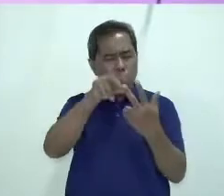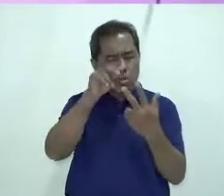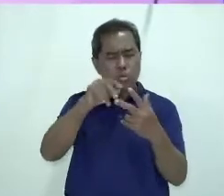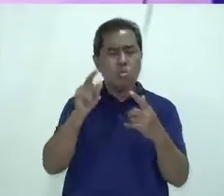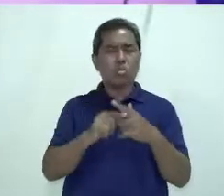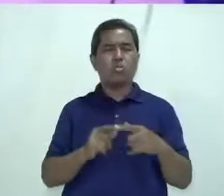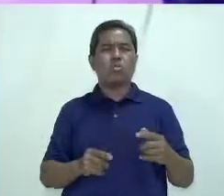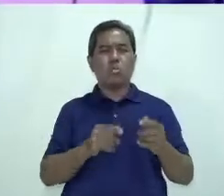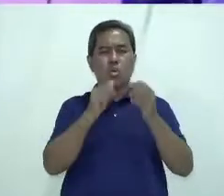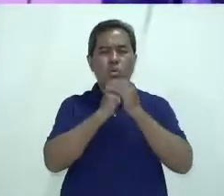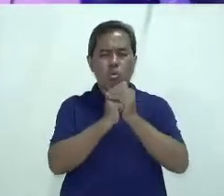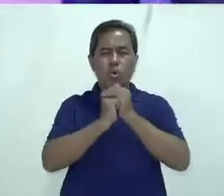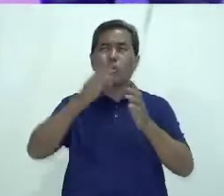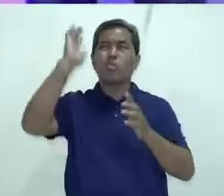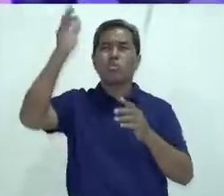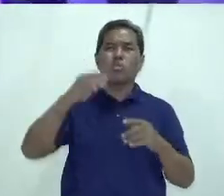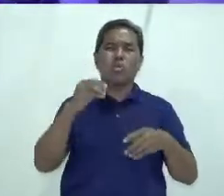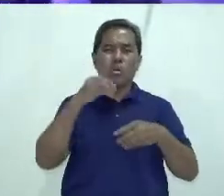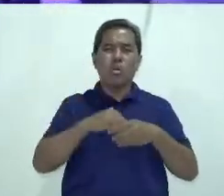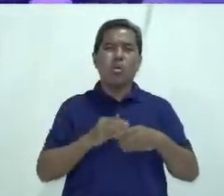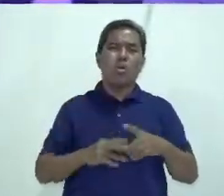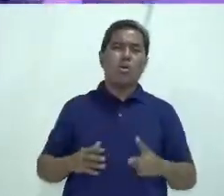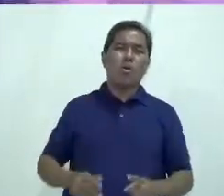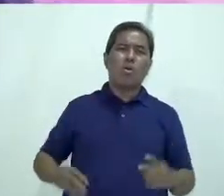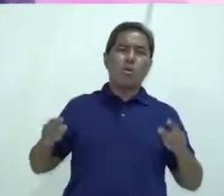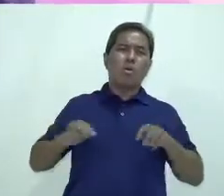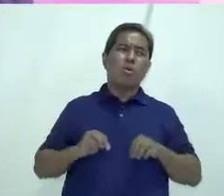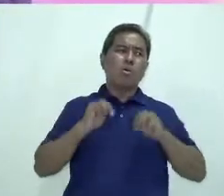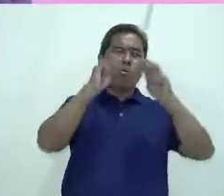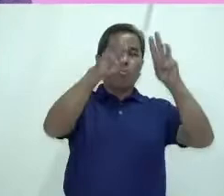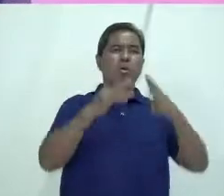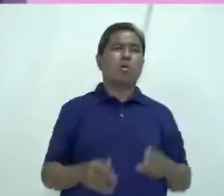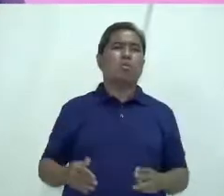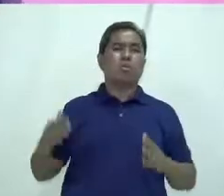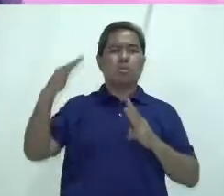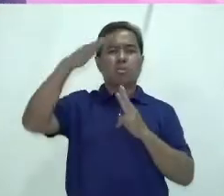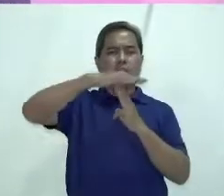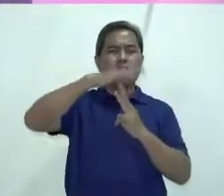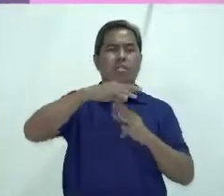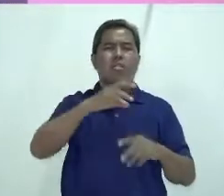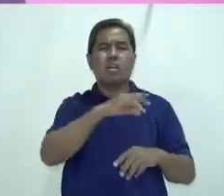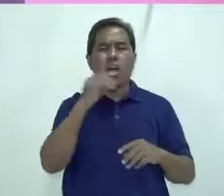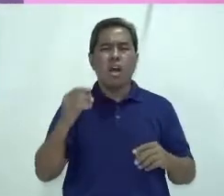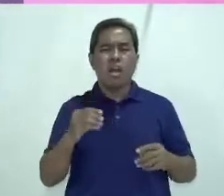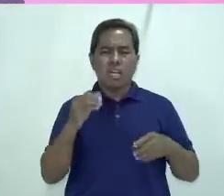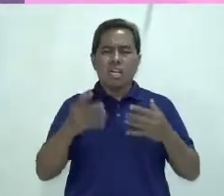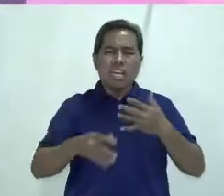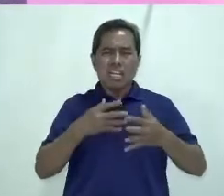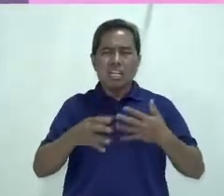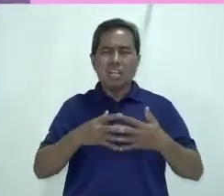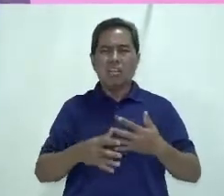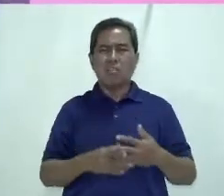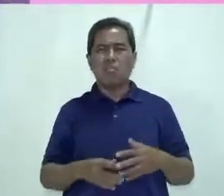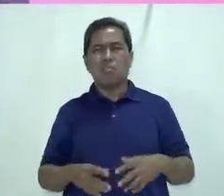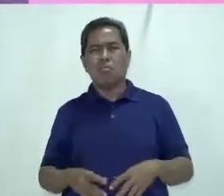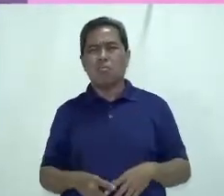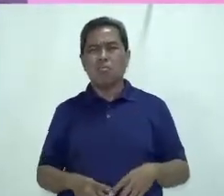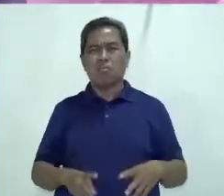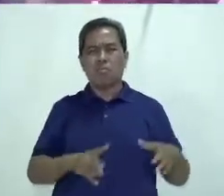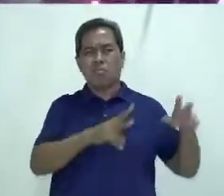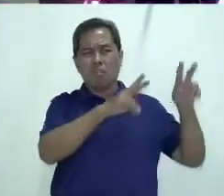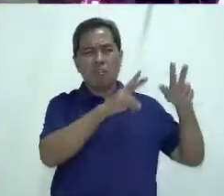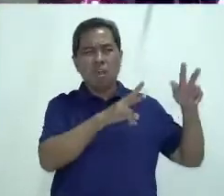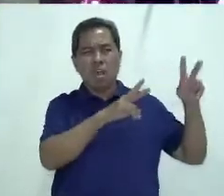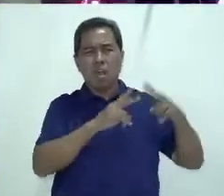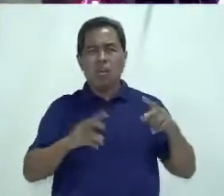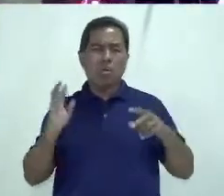worship you on the mountaintop. We will choose to continue to worship you and praise you, even in the valley and everywhere in between, Lord